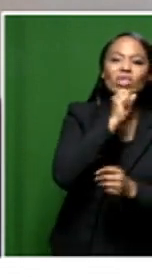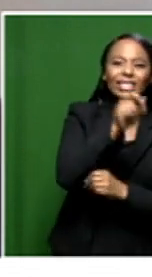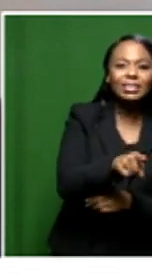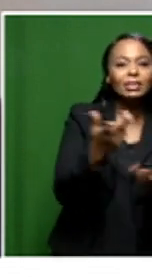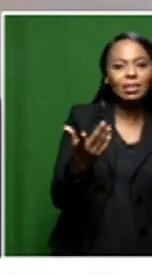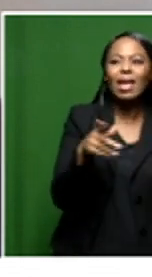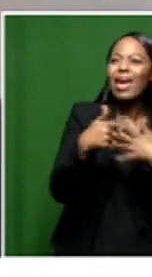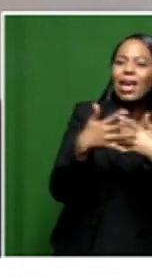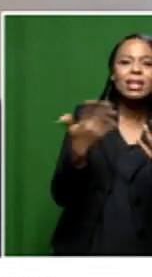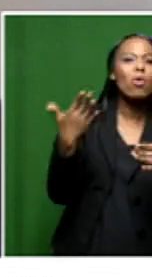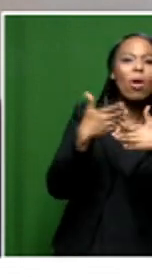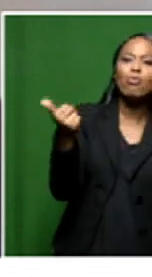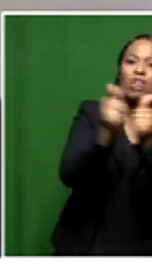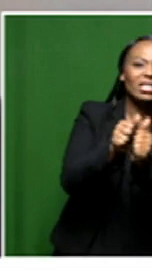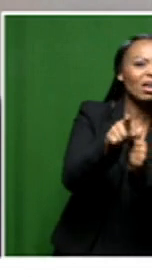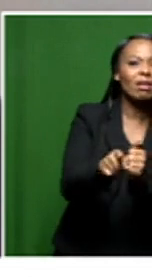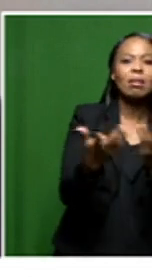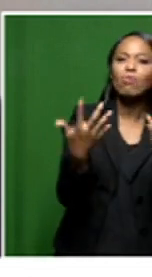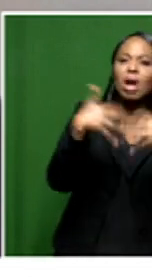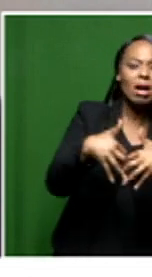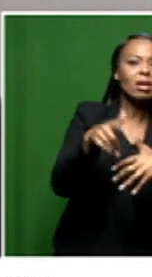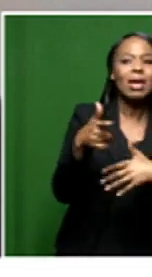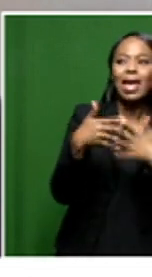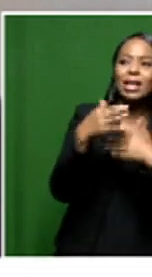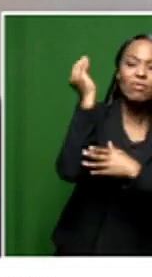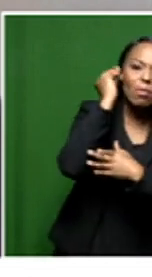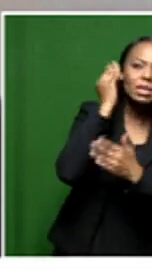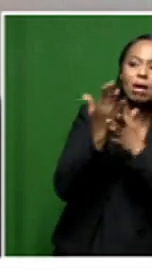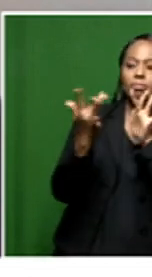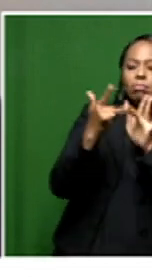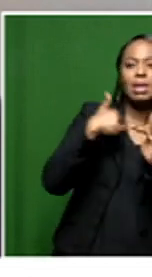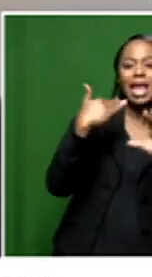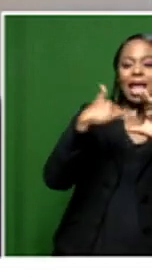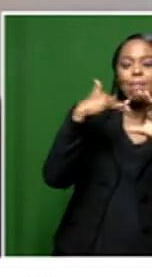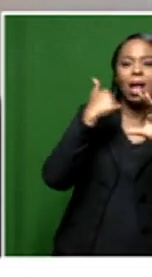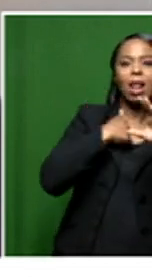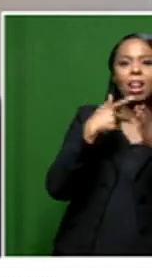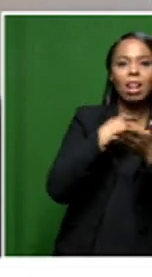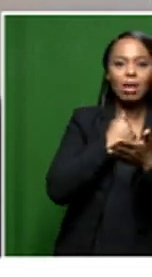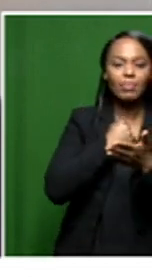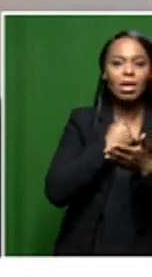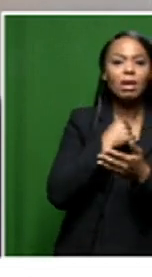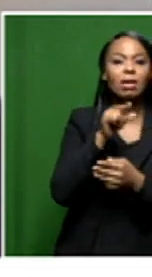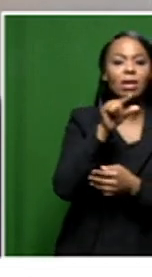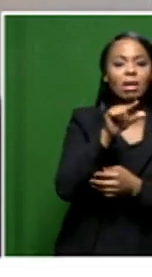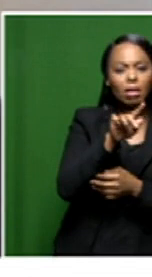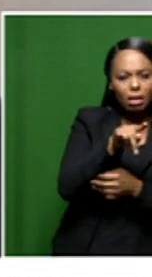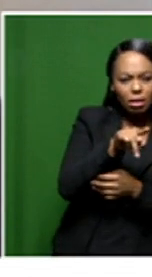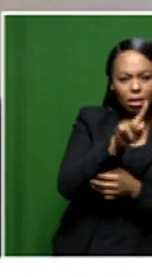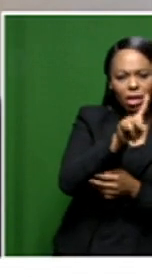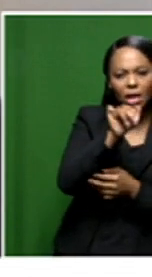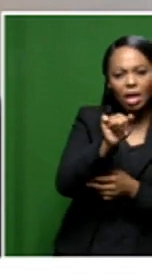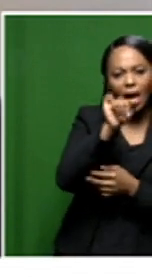any collaboration, or if anyone would like more information, they can contact me on my email address, It's kaigoodall@gmail.com. Mm-hmm. That's